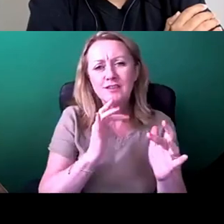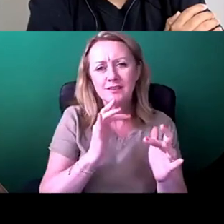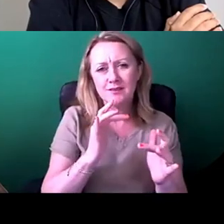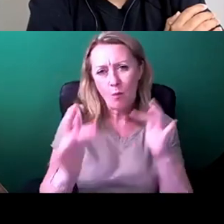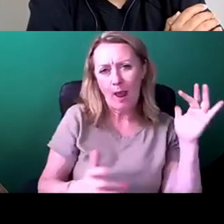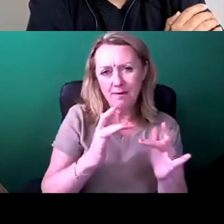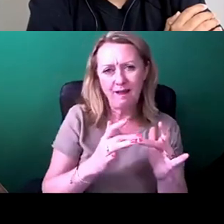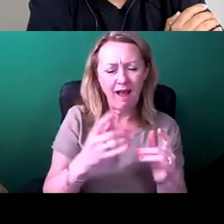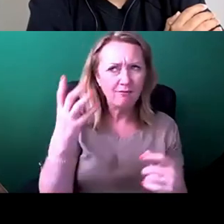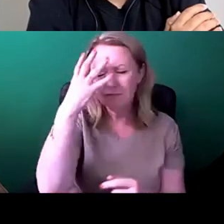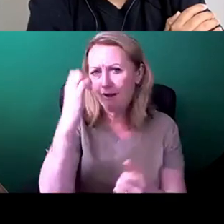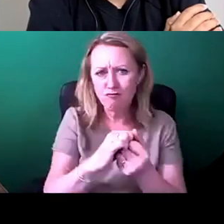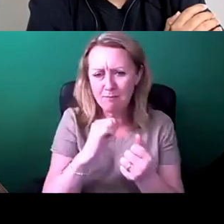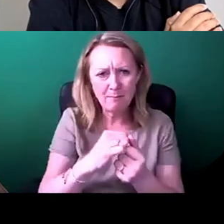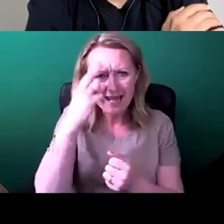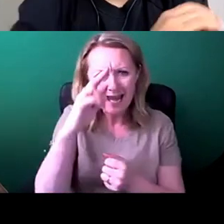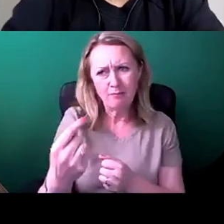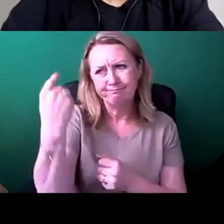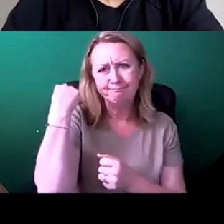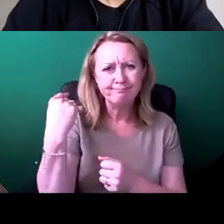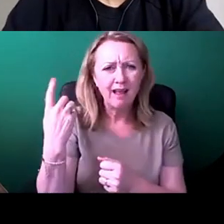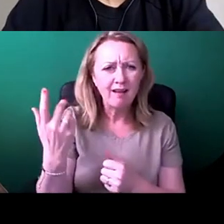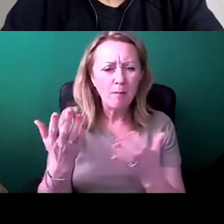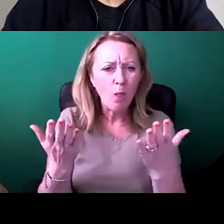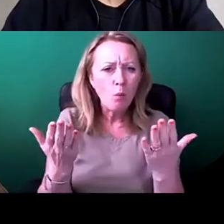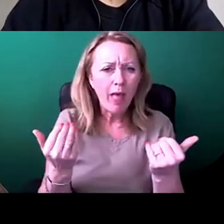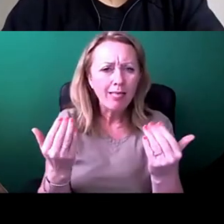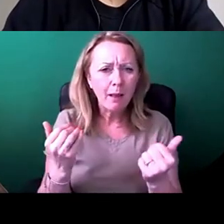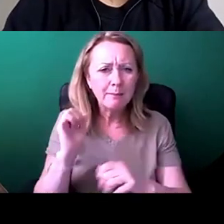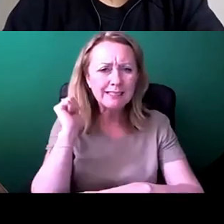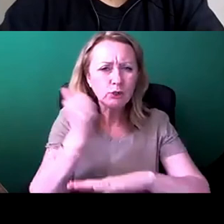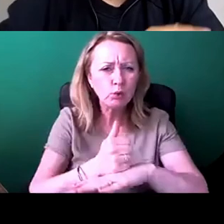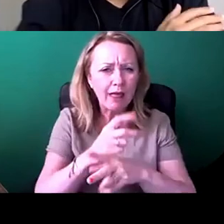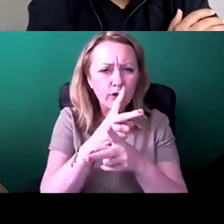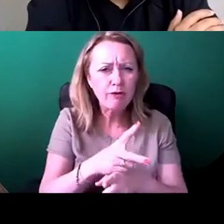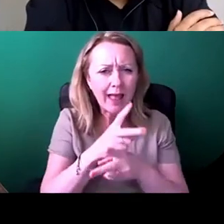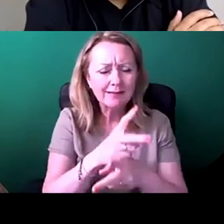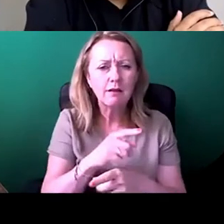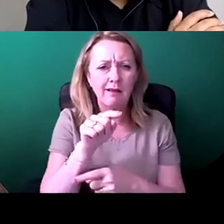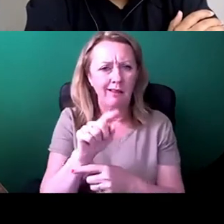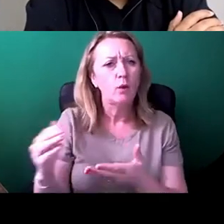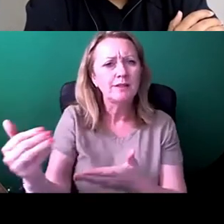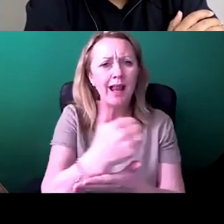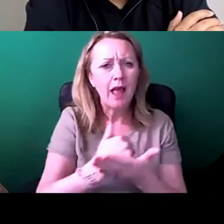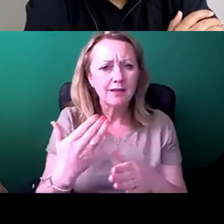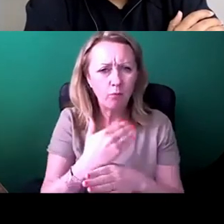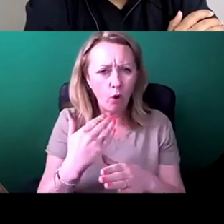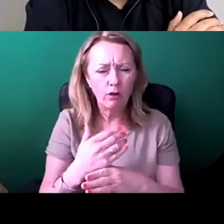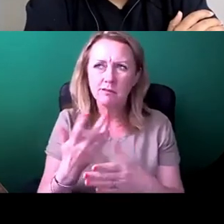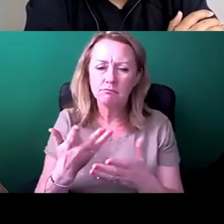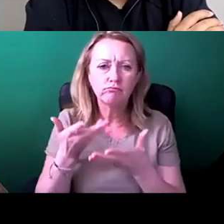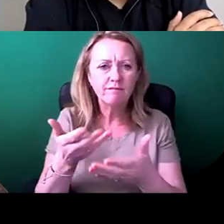I can't remember her name now from the Wellcome Institute, the curator from there, but the collective working, providing